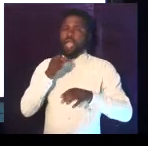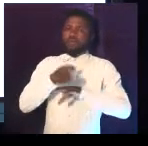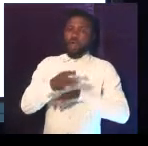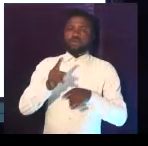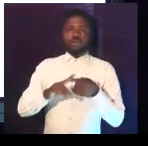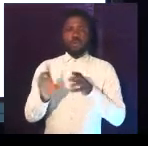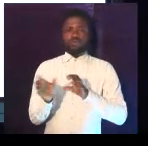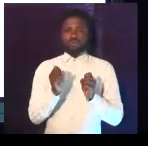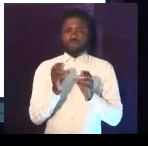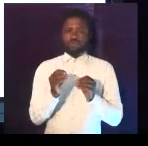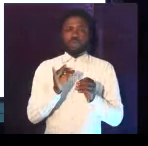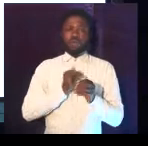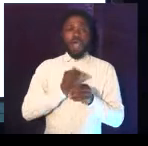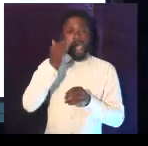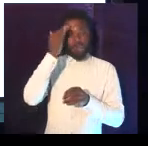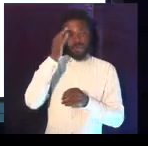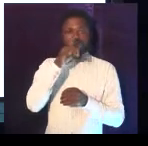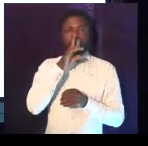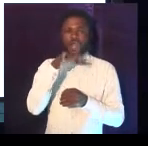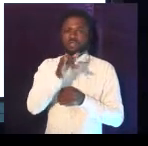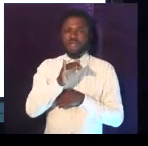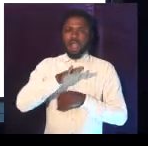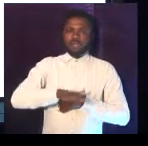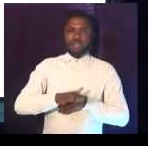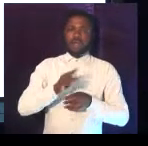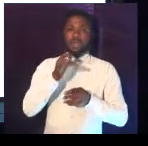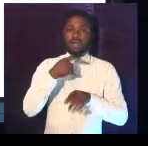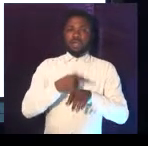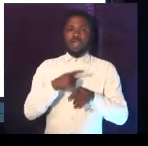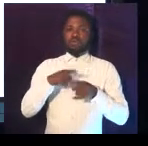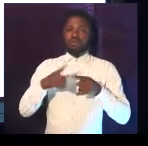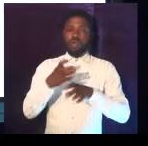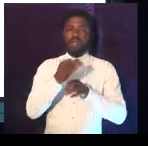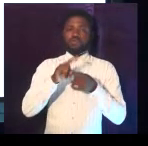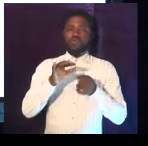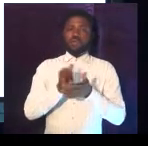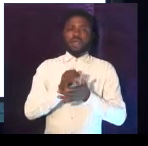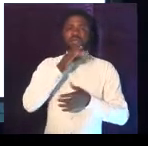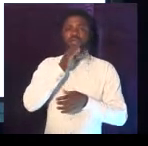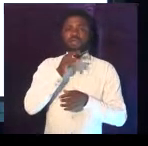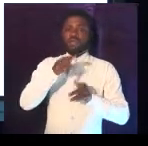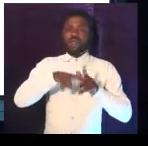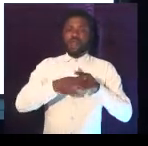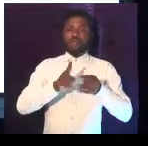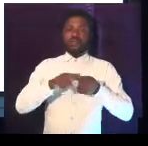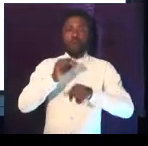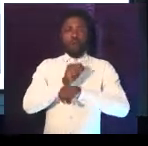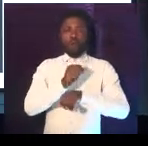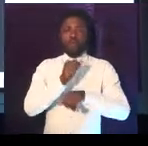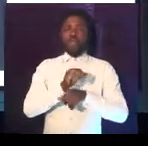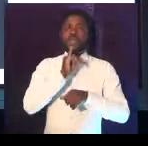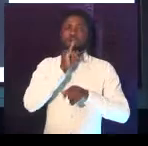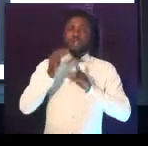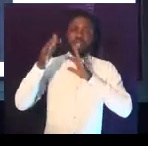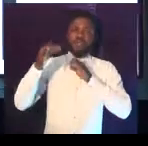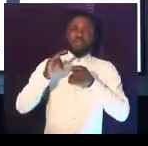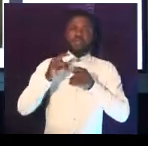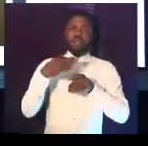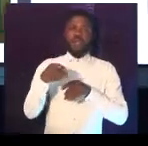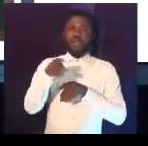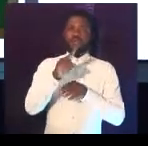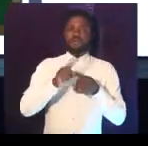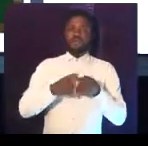be forced to do so. I know you are still a child now. By the time you get to that age that you start working,